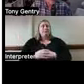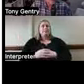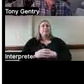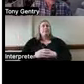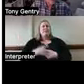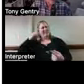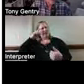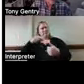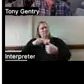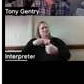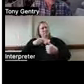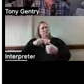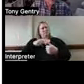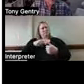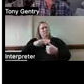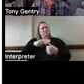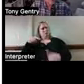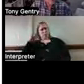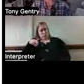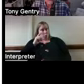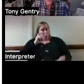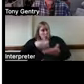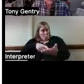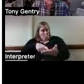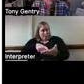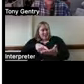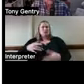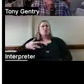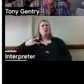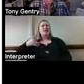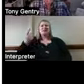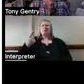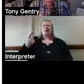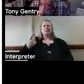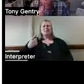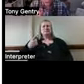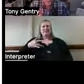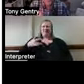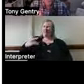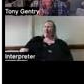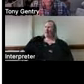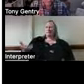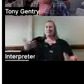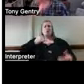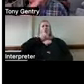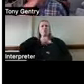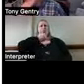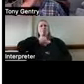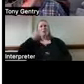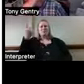know that there is an ethical dilemma? Do you smell something fishy in the decision that's being made?